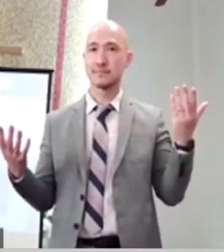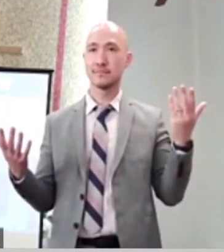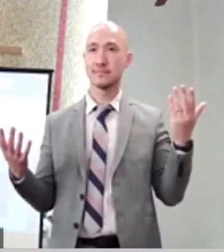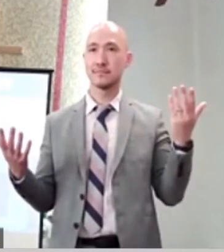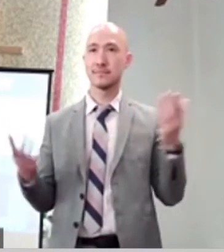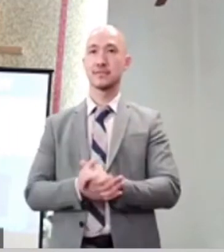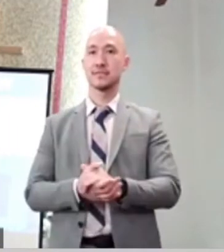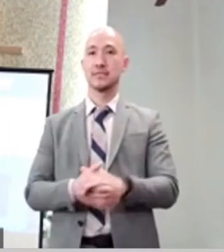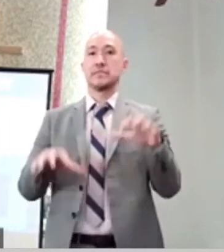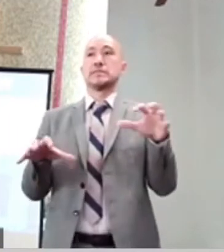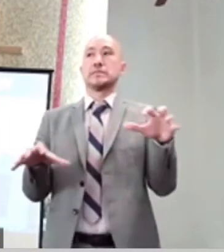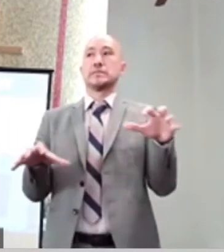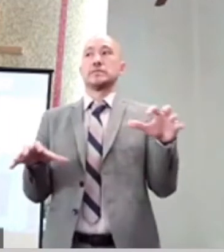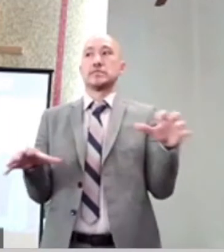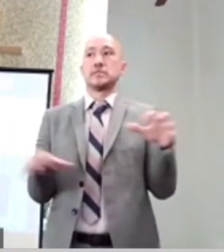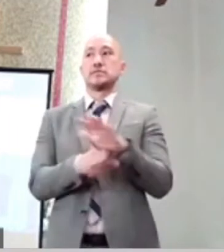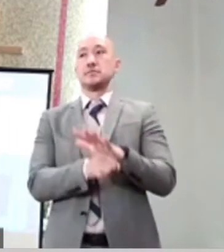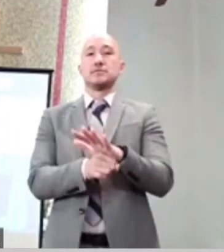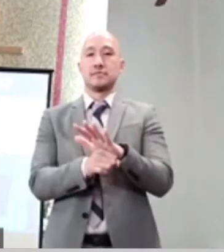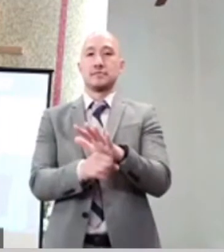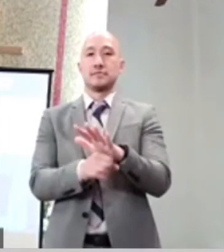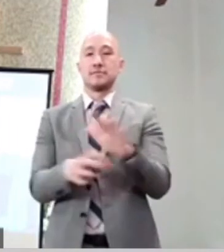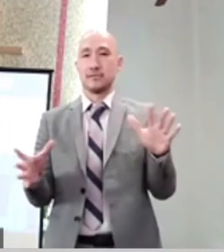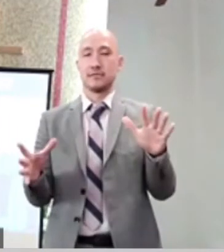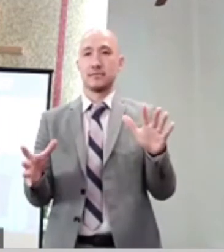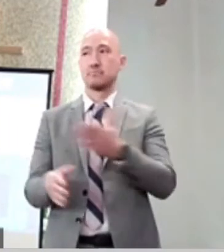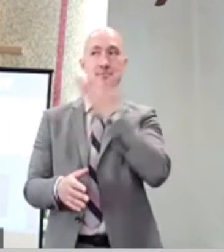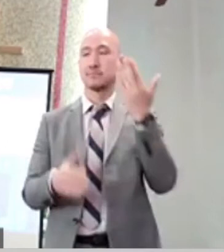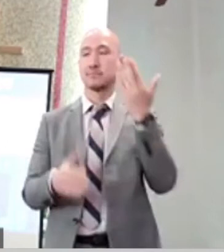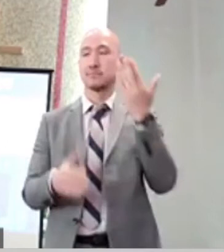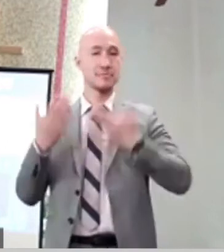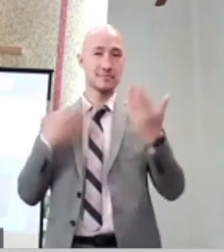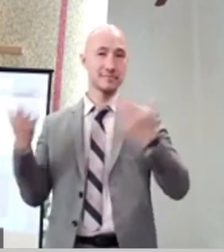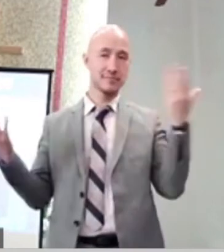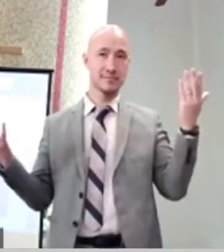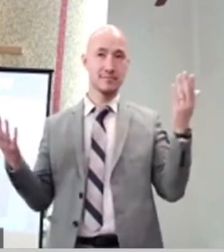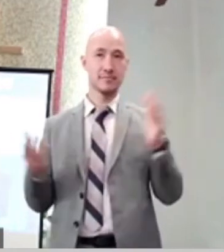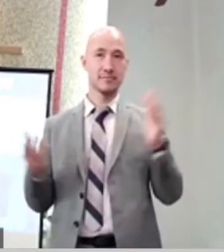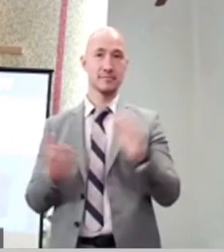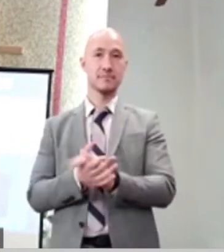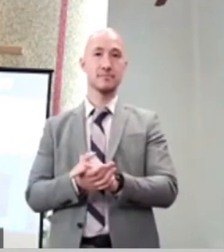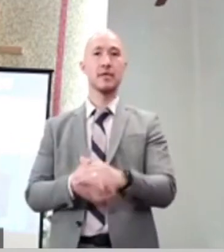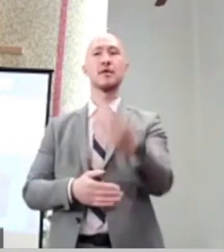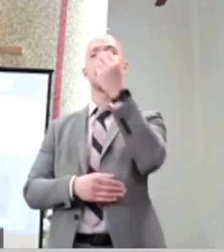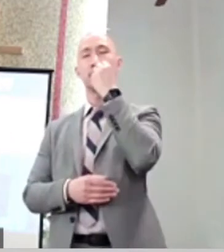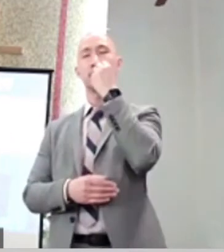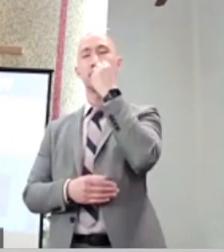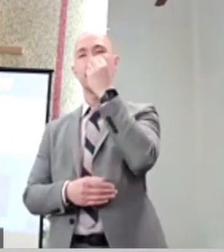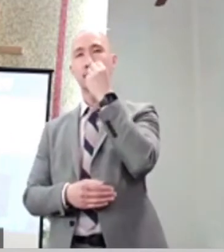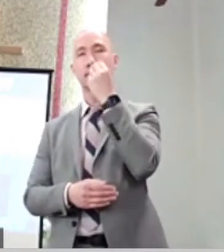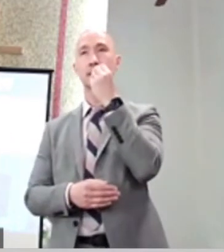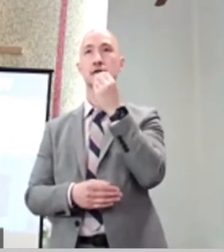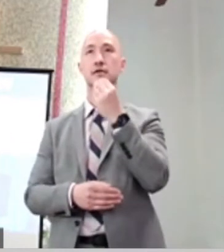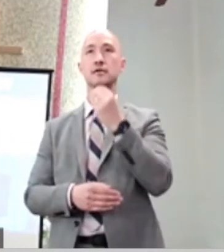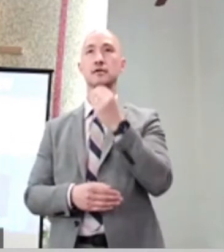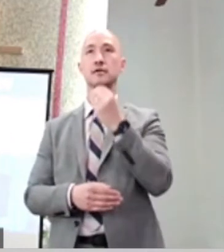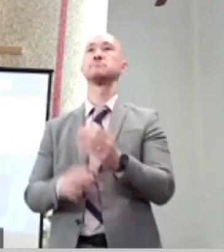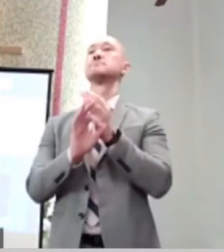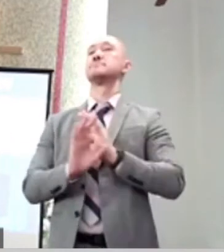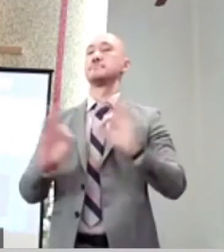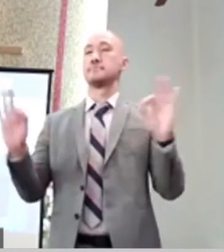feasting joyously. Eating together is something also that binds us together. So much